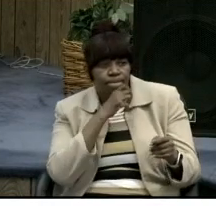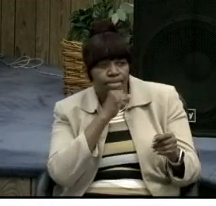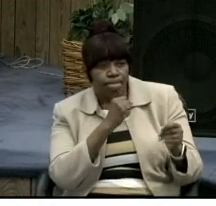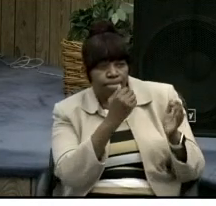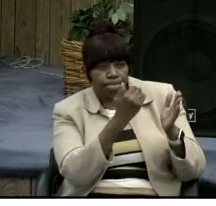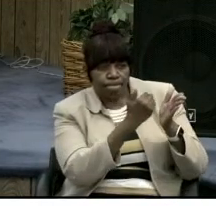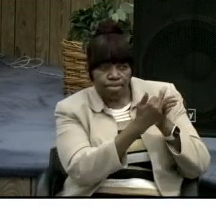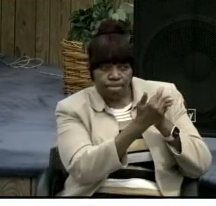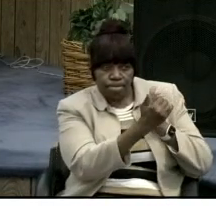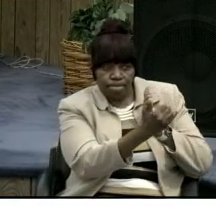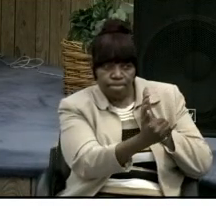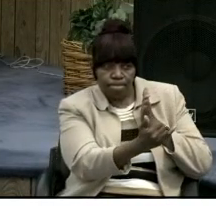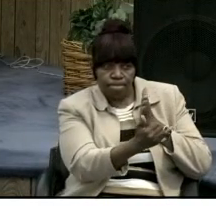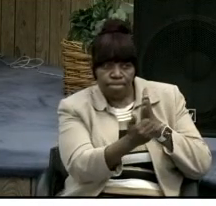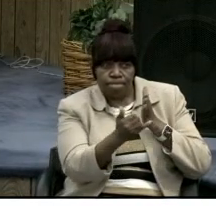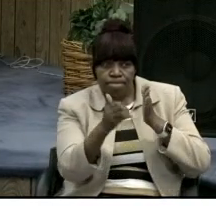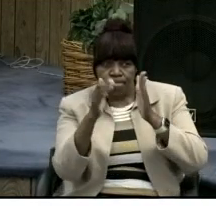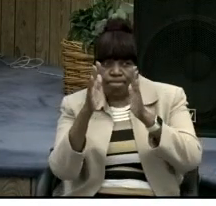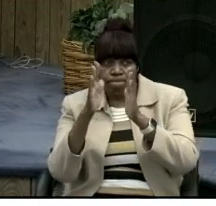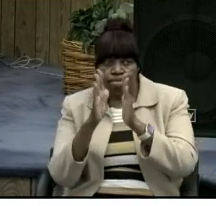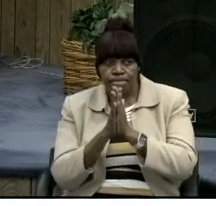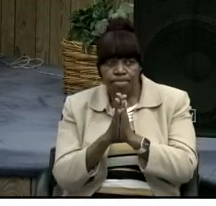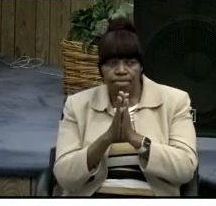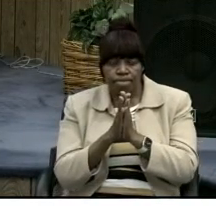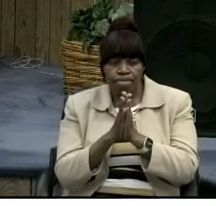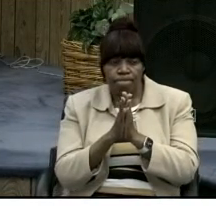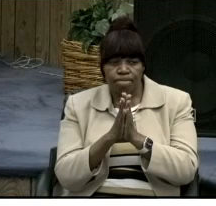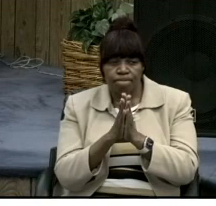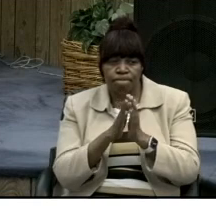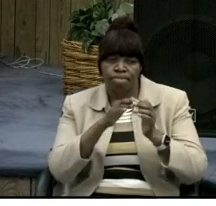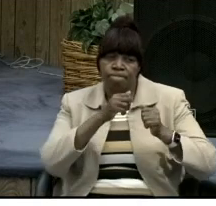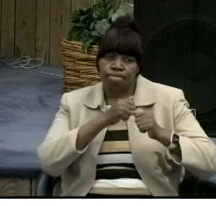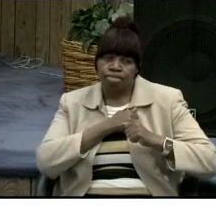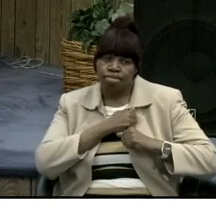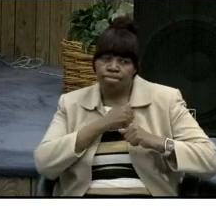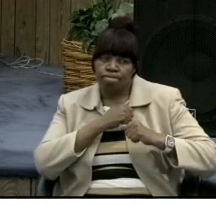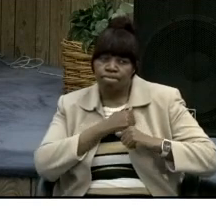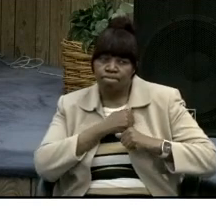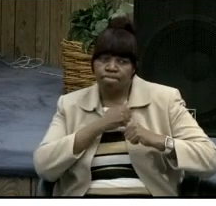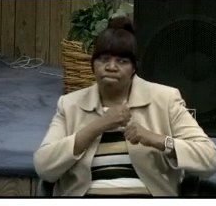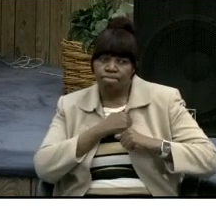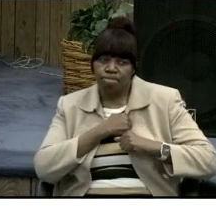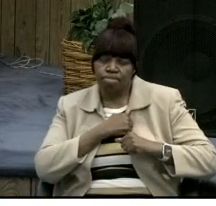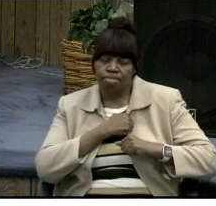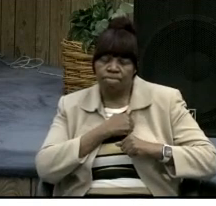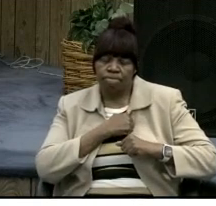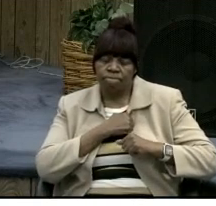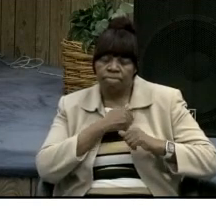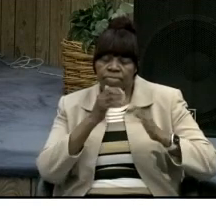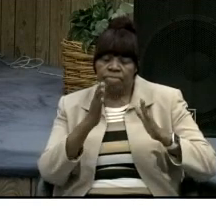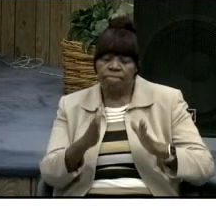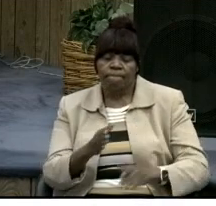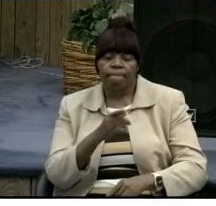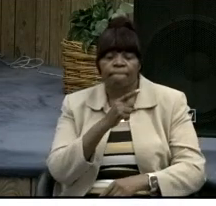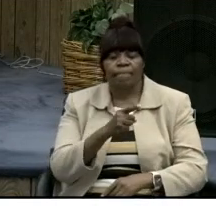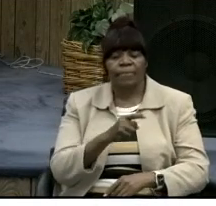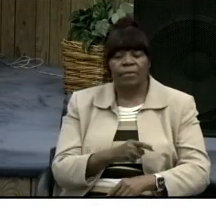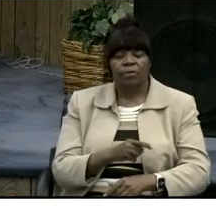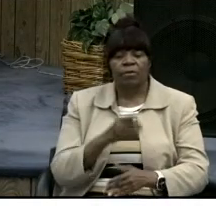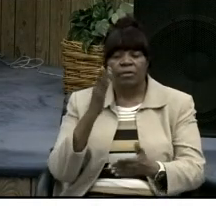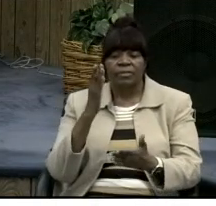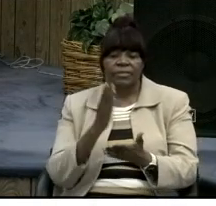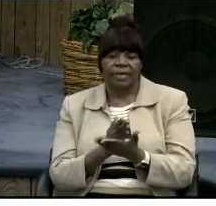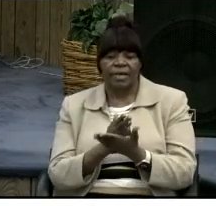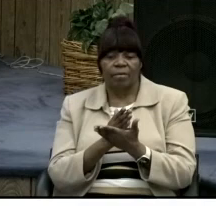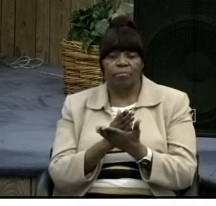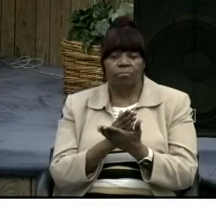30, the prayer warriors are going beyond no eating after 6 p.m. to 6 a.m., but we're going to cut the